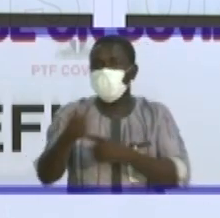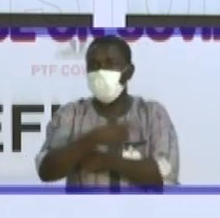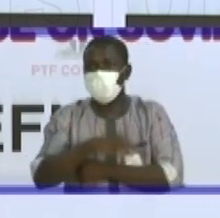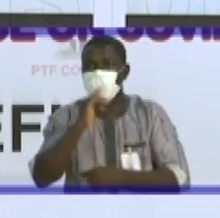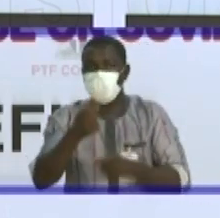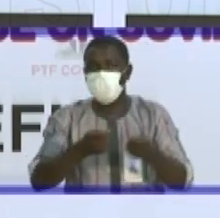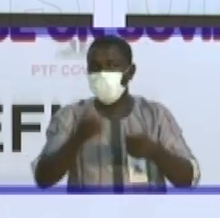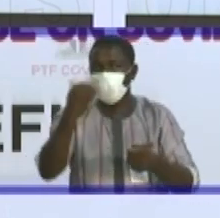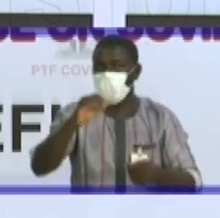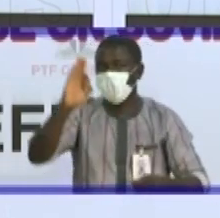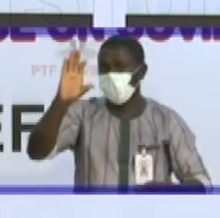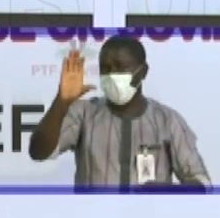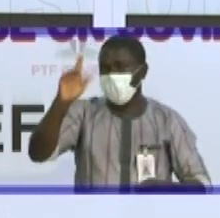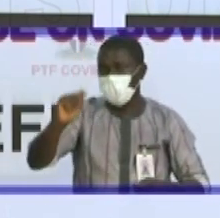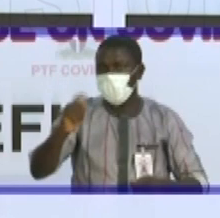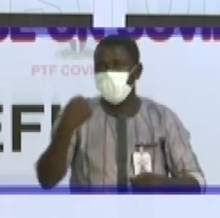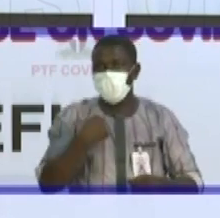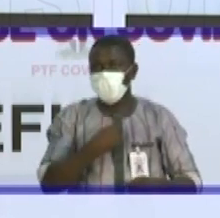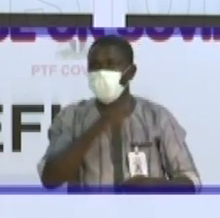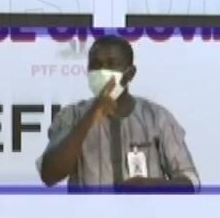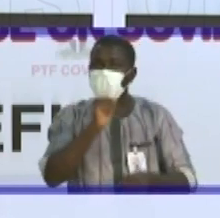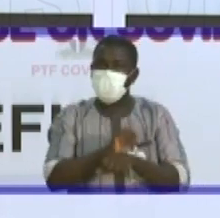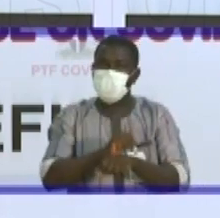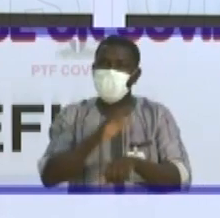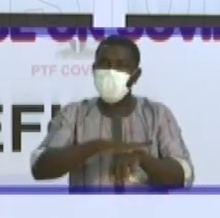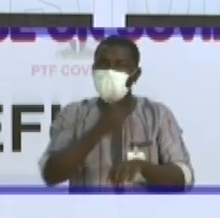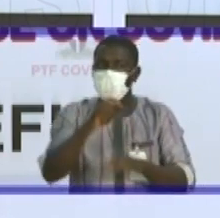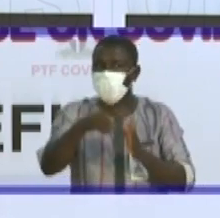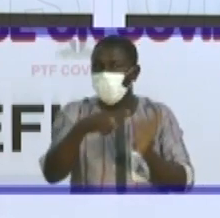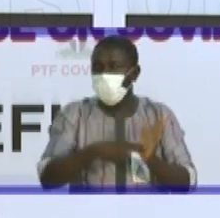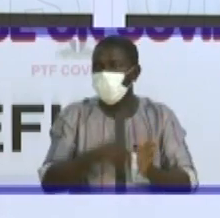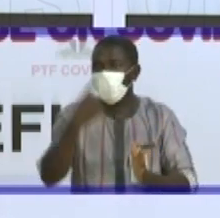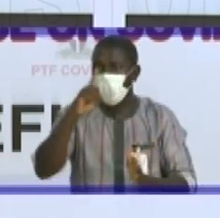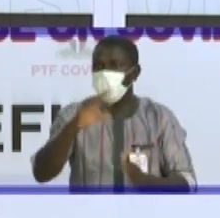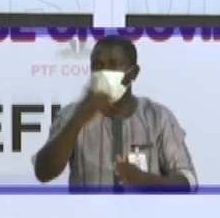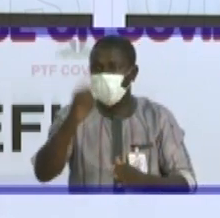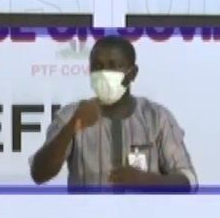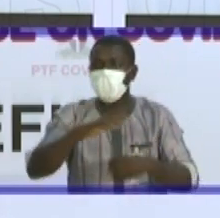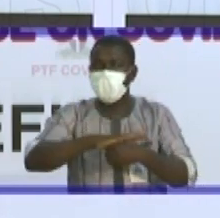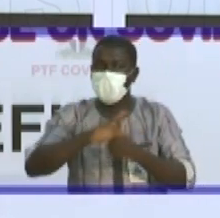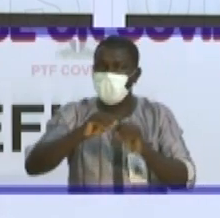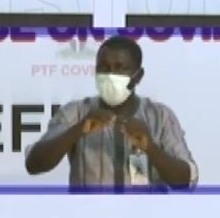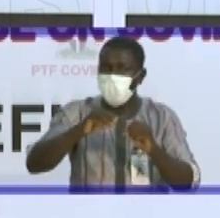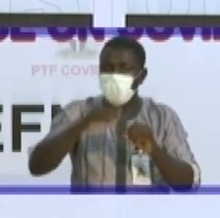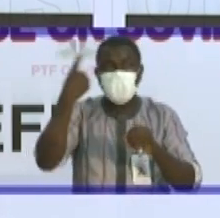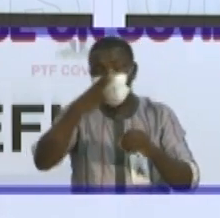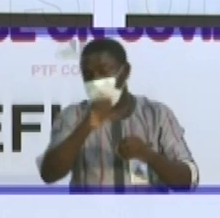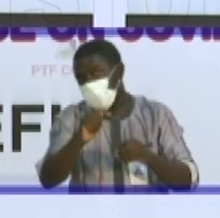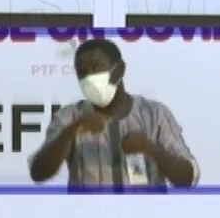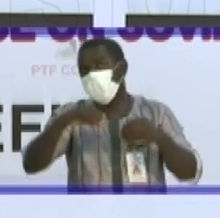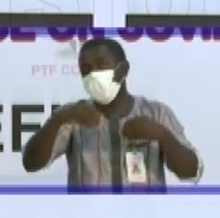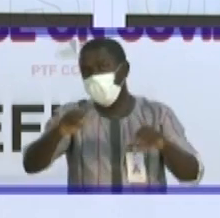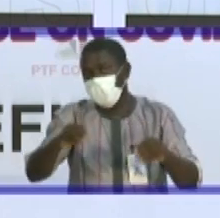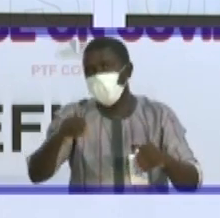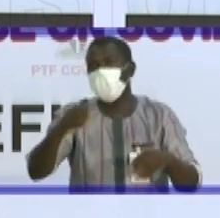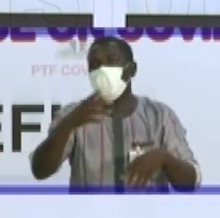the FCT. We are working on a protocol post-COVID for the markets. I think it's useful for